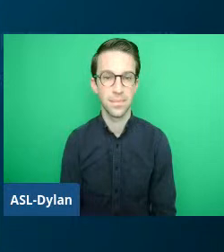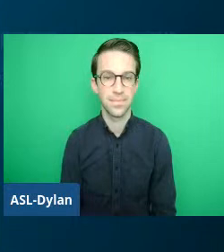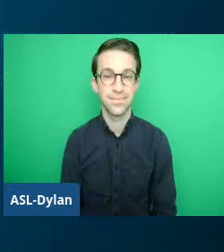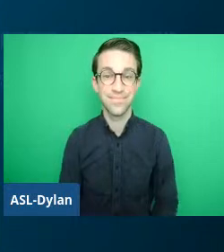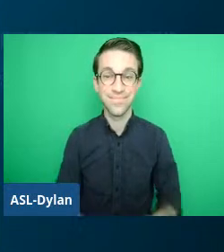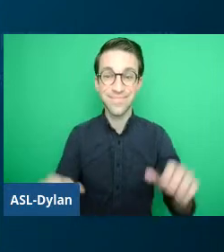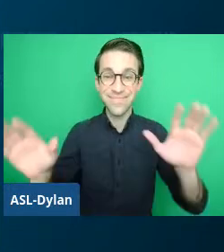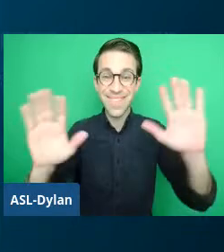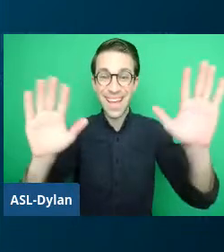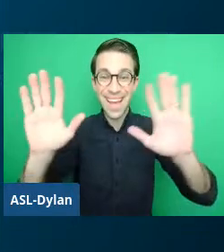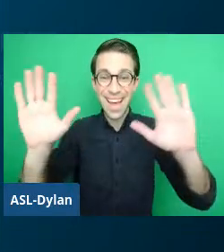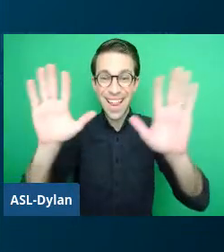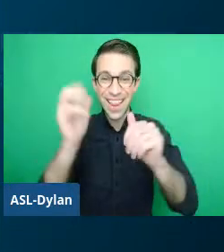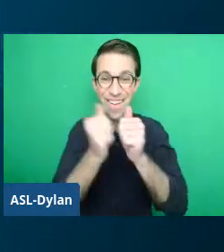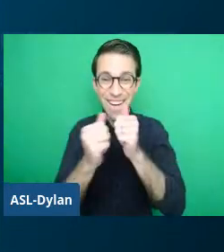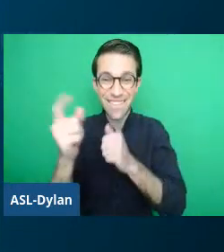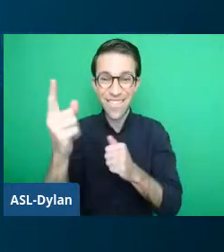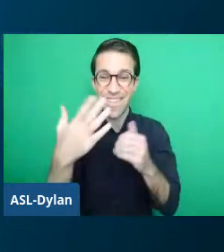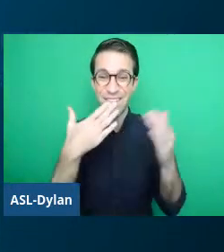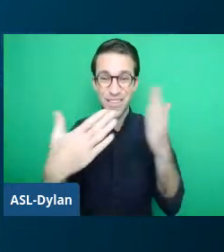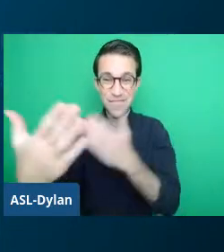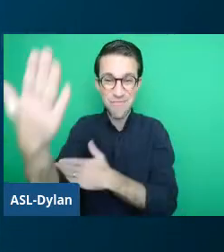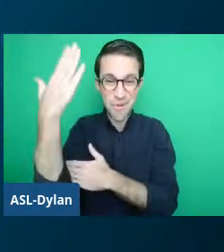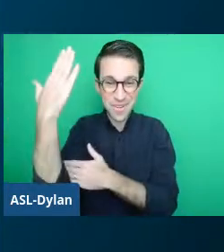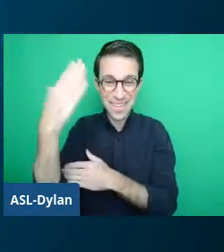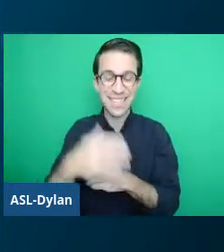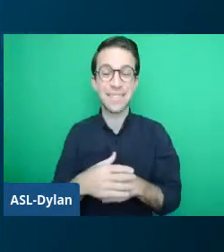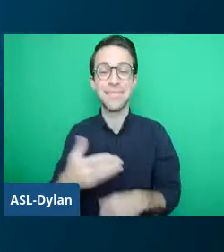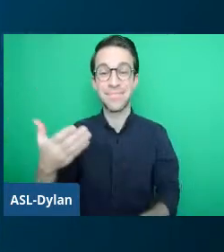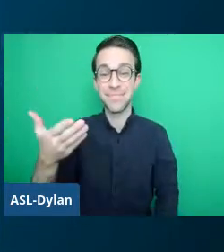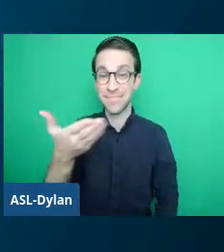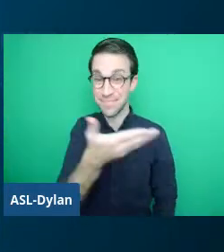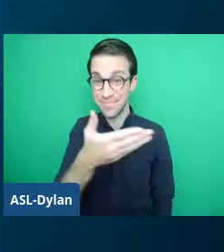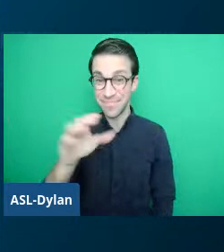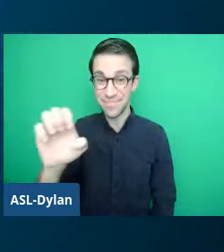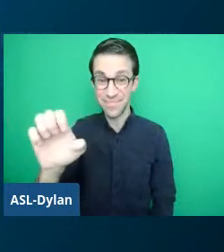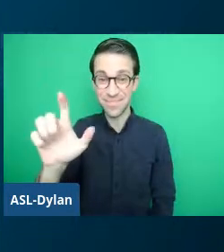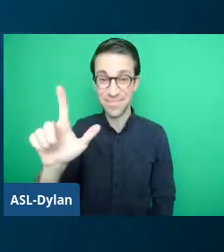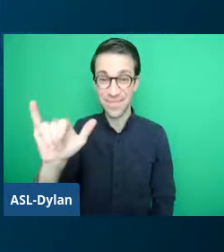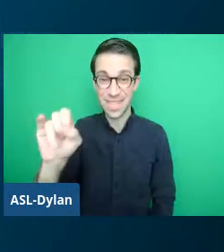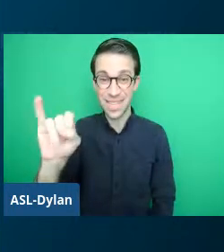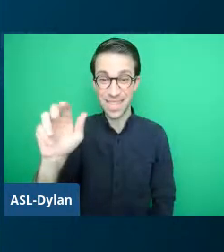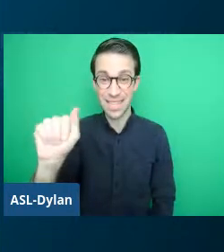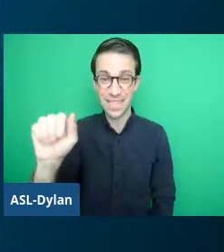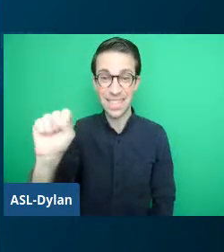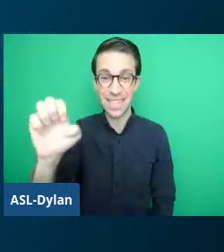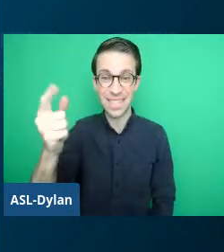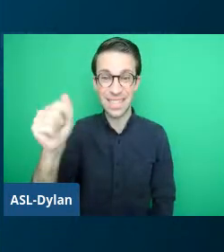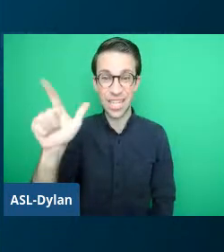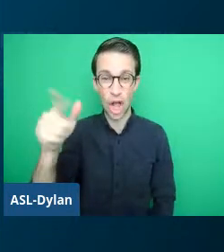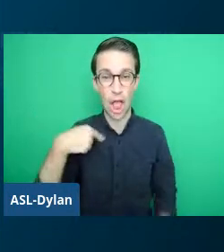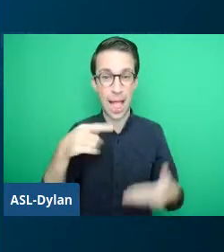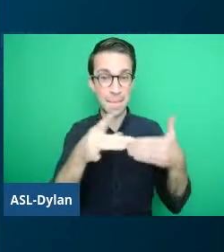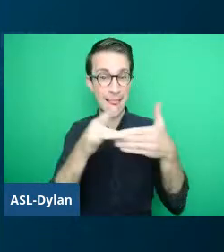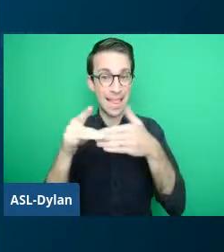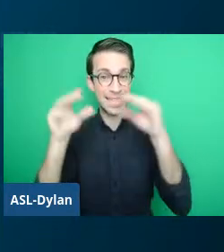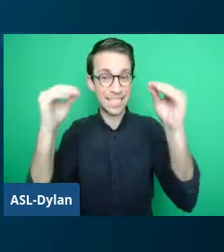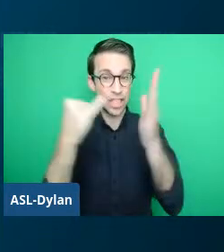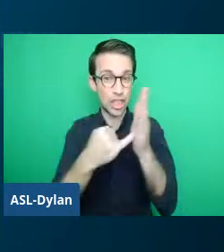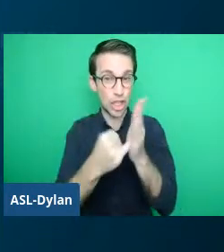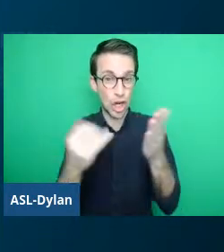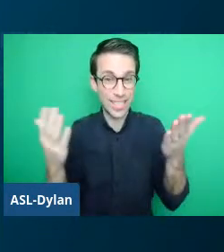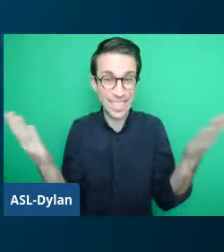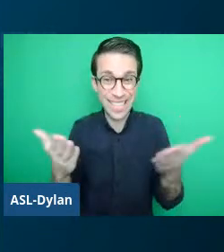All right. Hello, everyone. Good morning. My name is Alicia Siegel. I am the lead teaching artist at the Intrepid Sea, Air, and